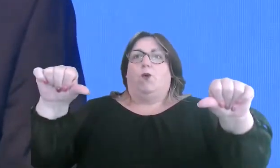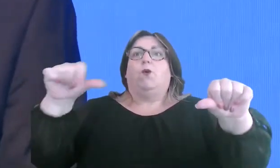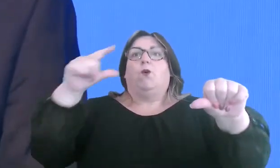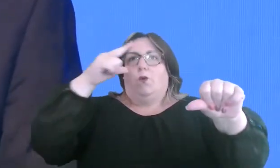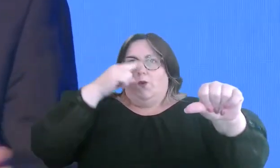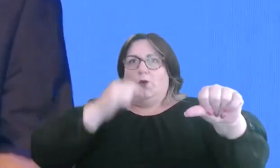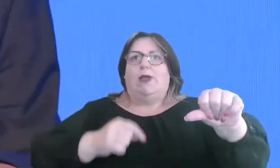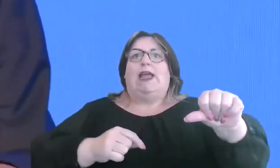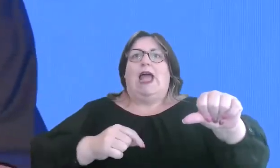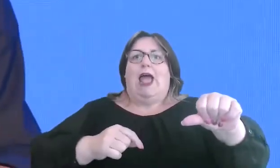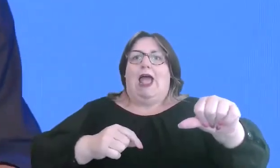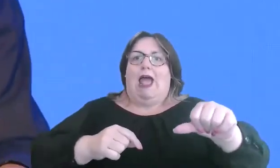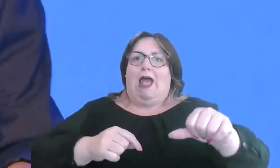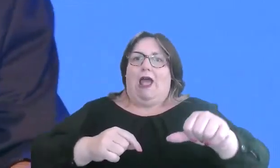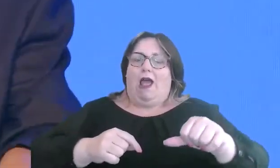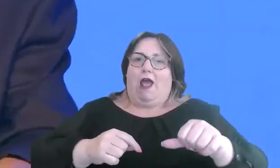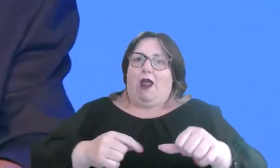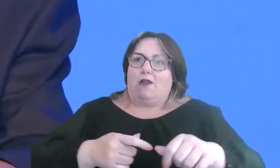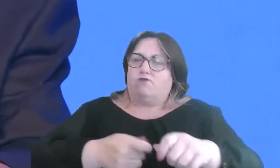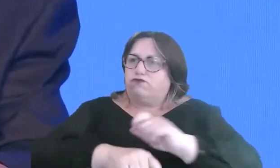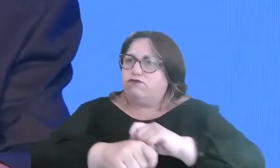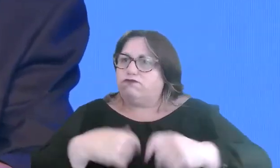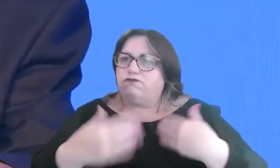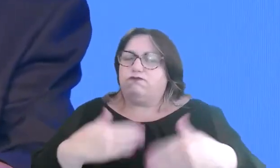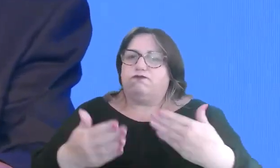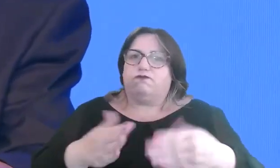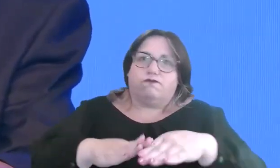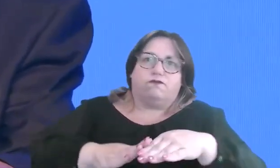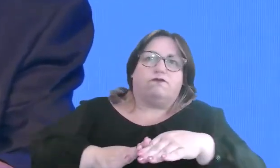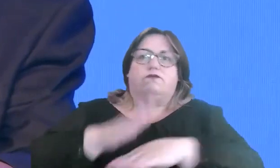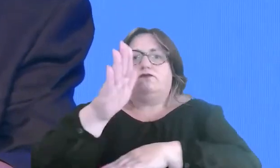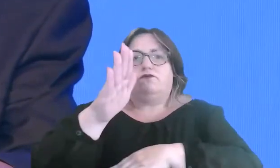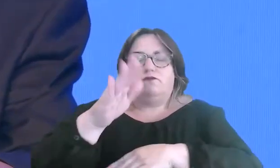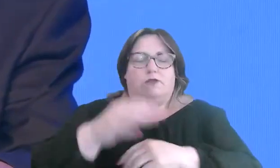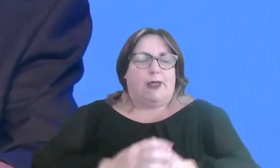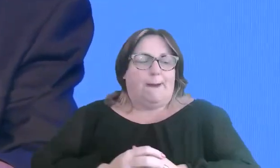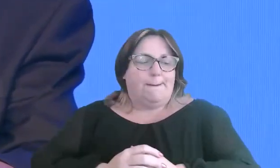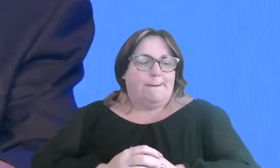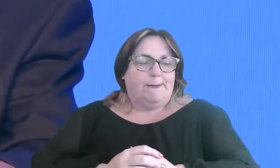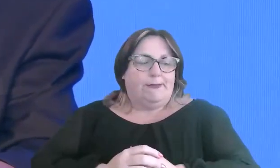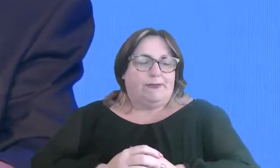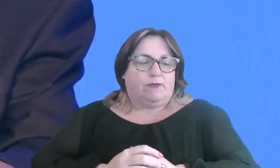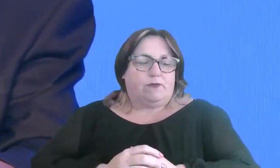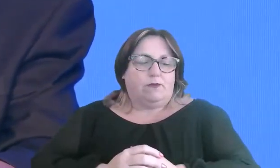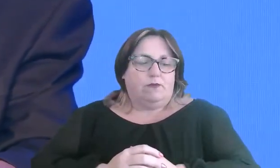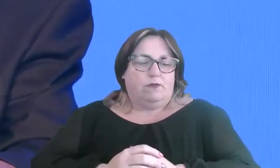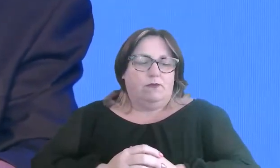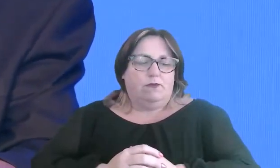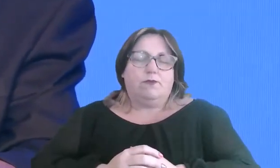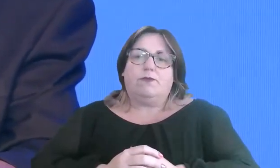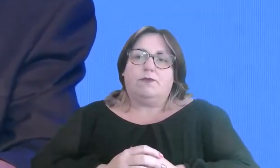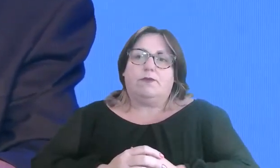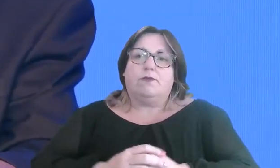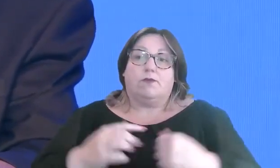values, and that in this volatile world is unequivocally, unashamedly, defiantly even, open